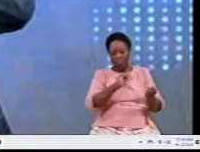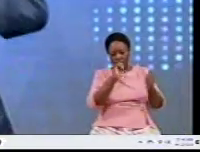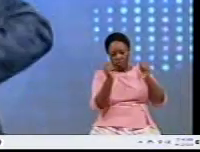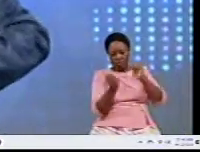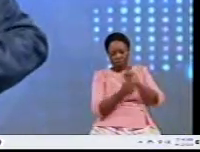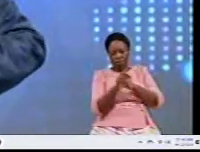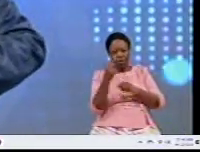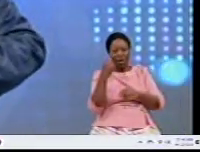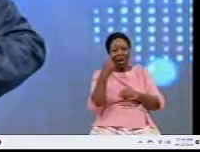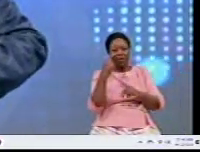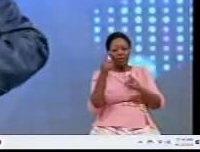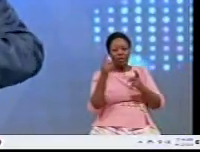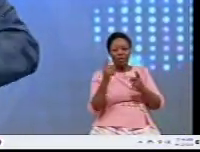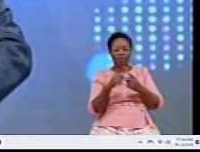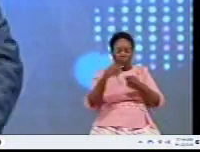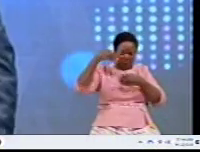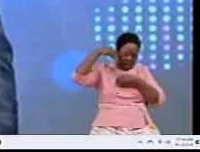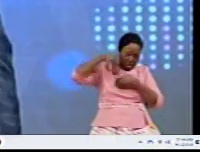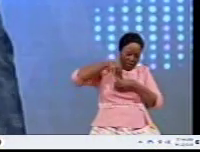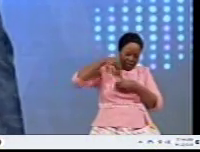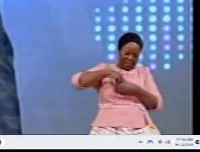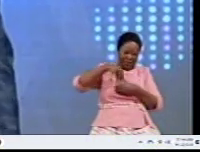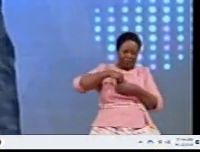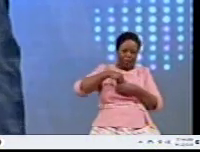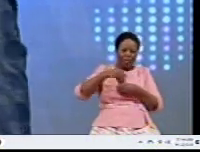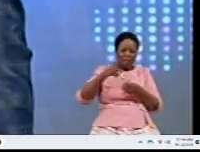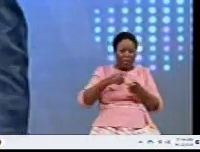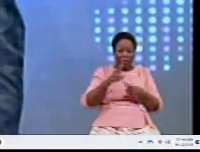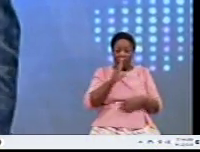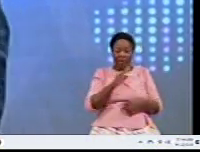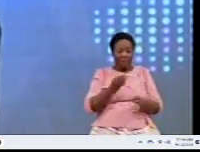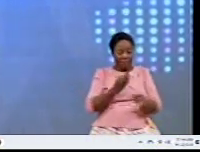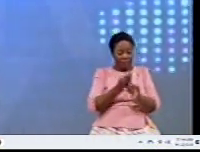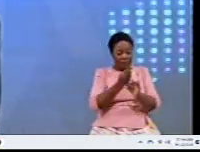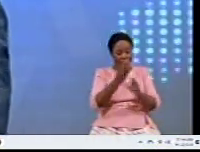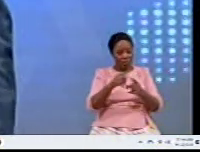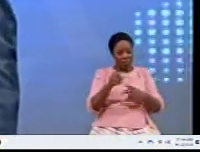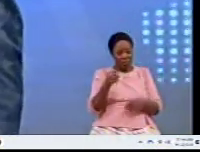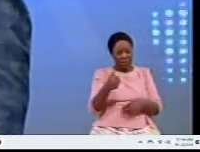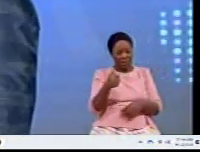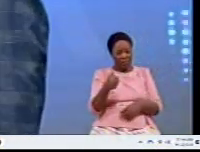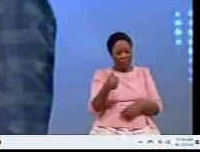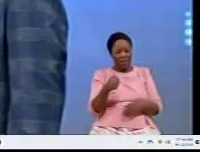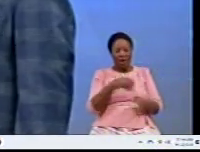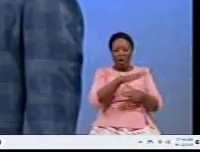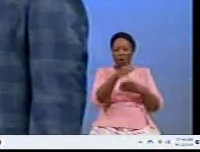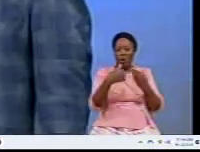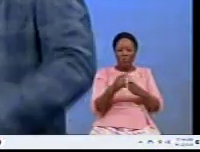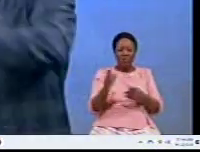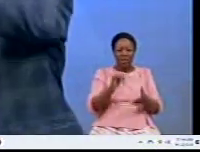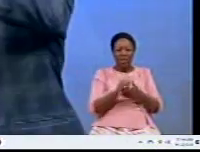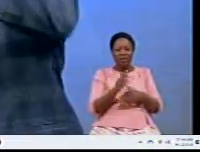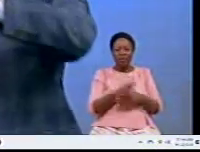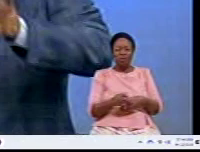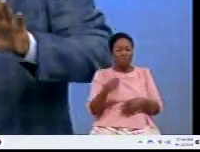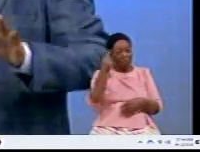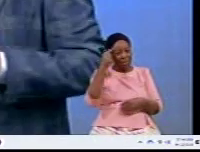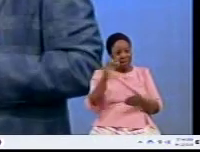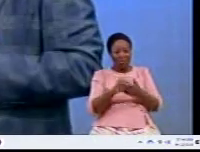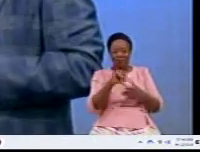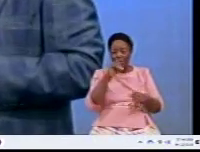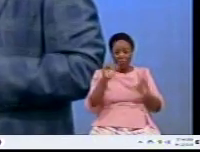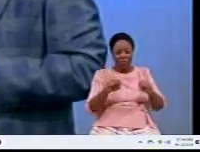to your inner life. Be sincere with yourself. All those things you found impossible in your